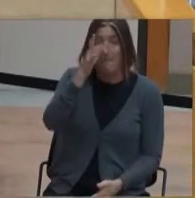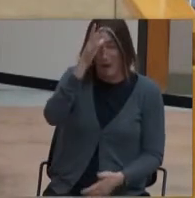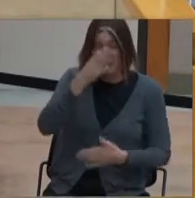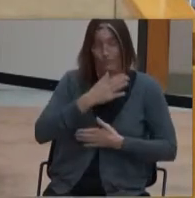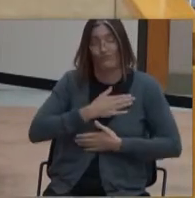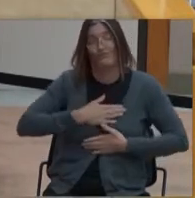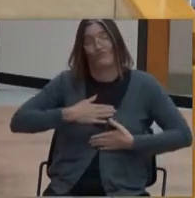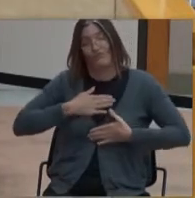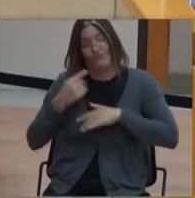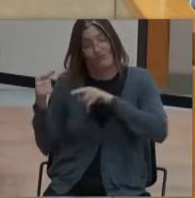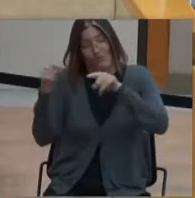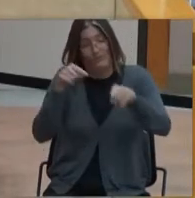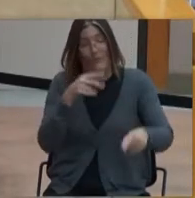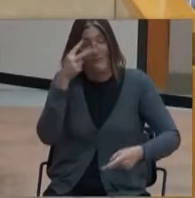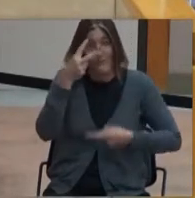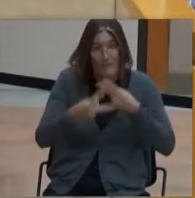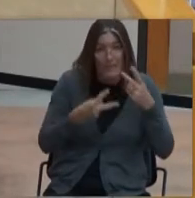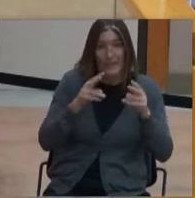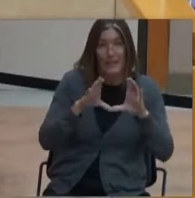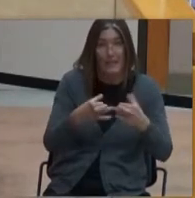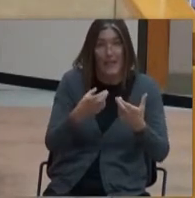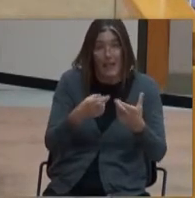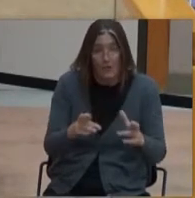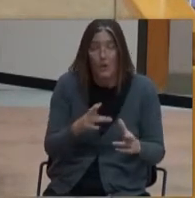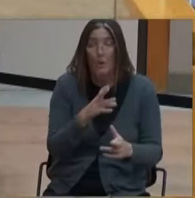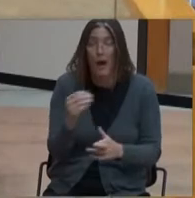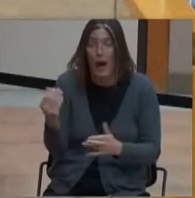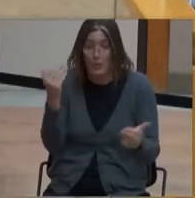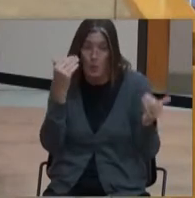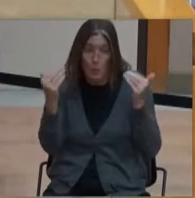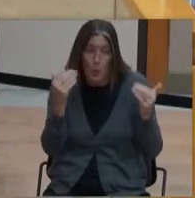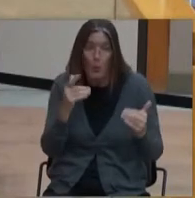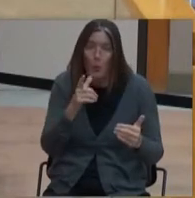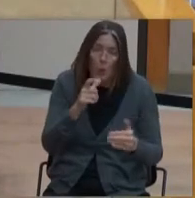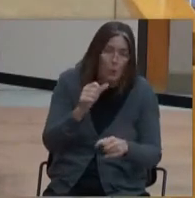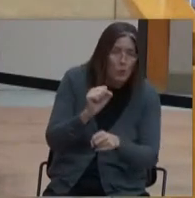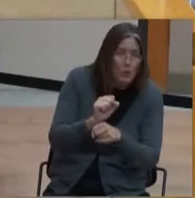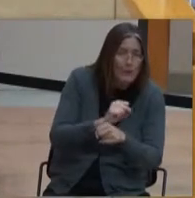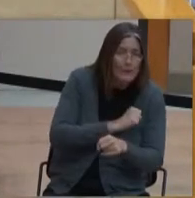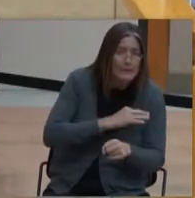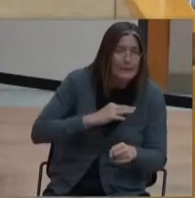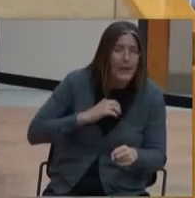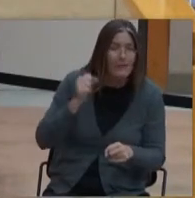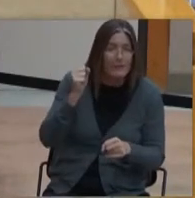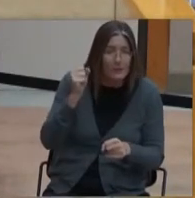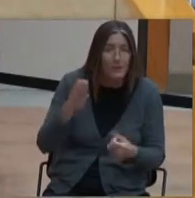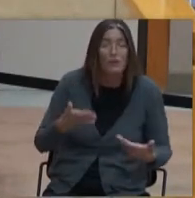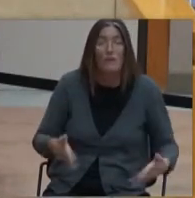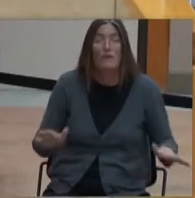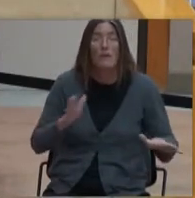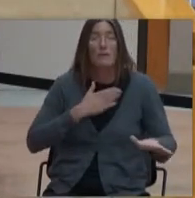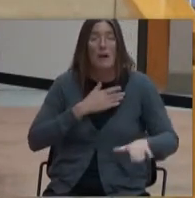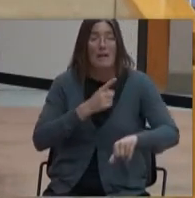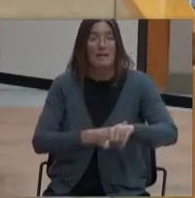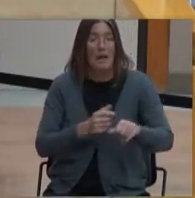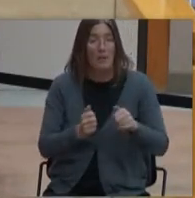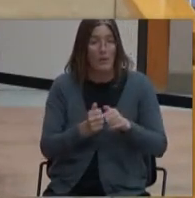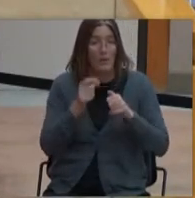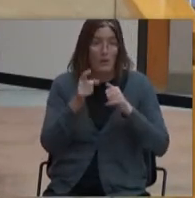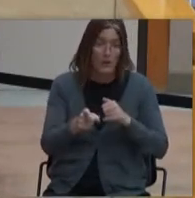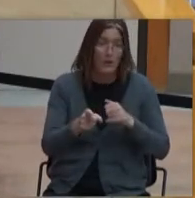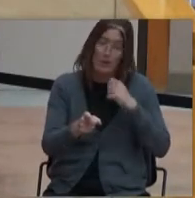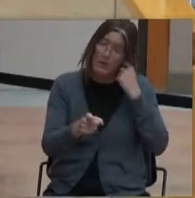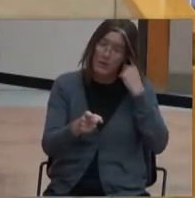classrooms and getting to know the staff at Saddleback. Finally, to conclude my time with you all,